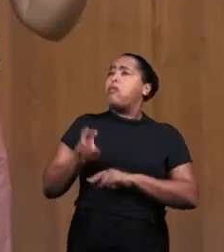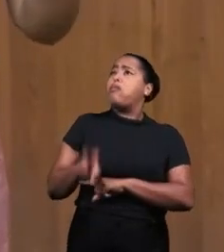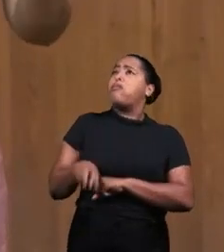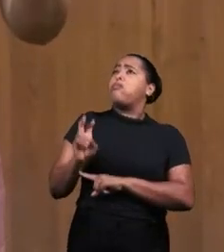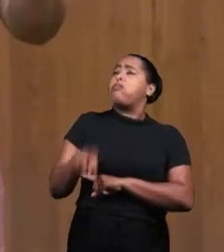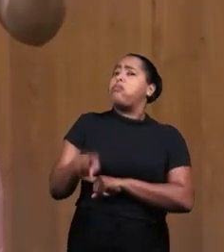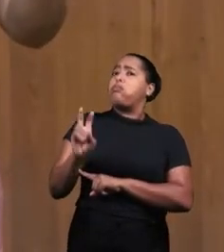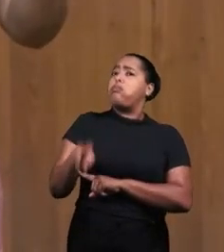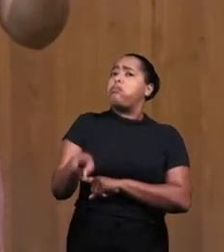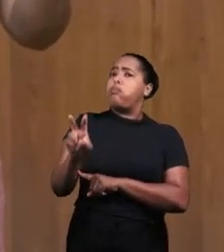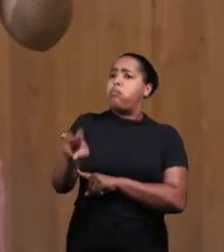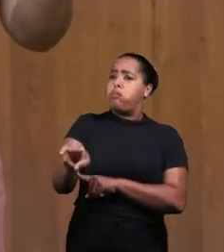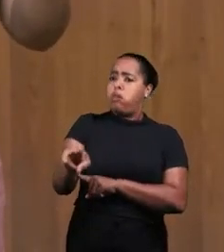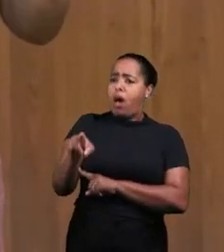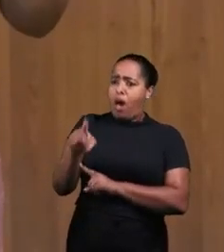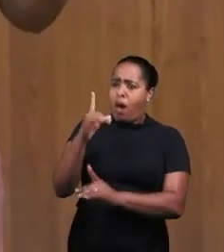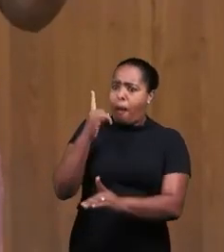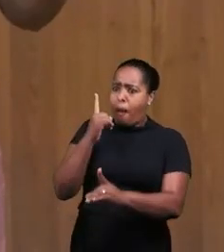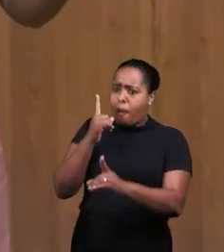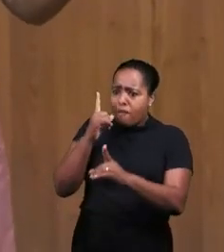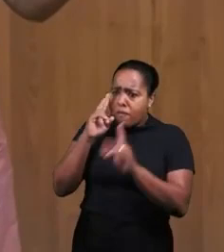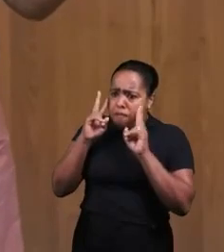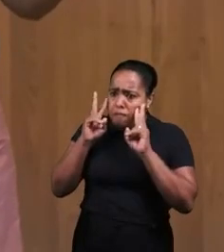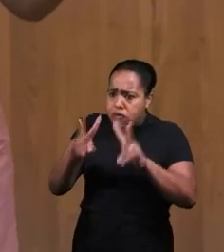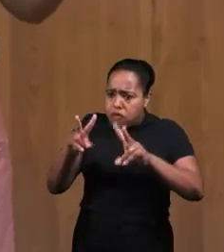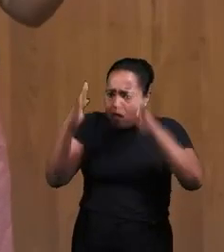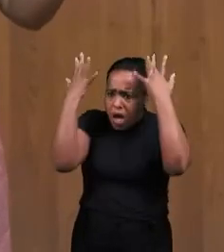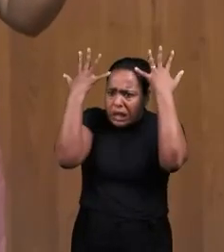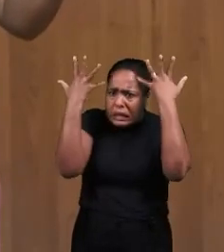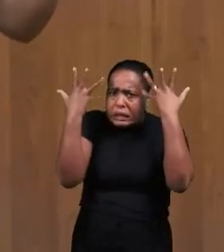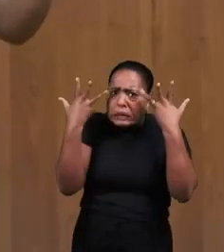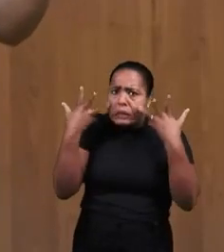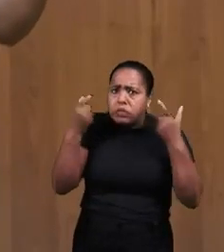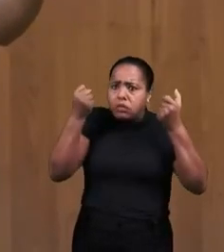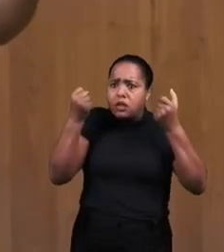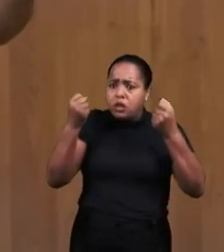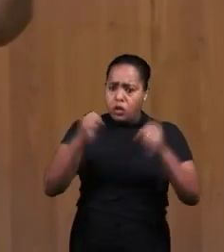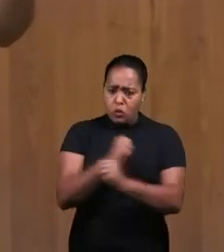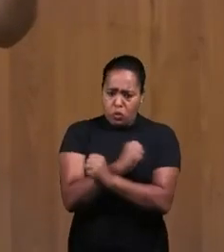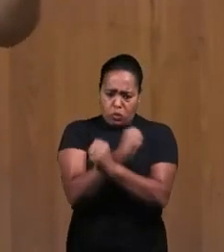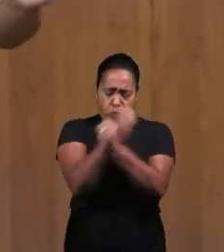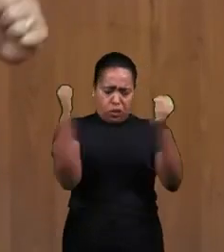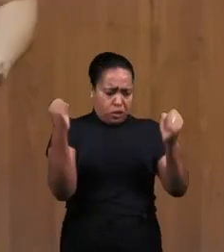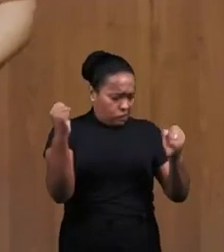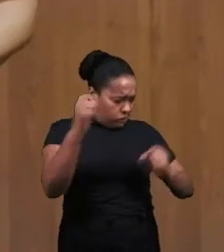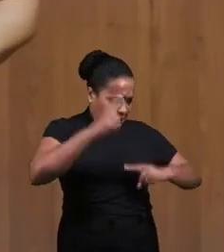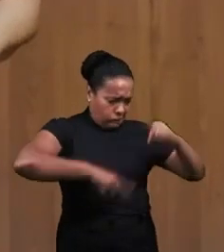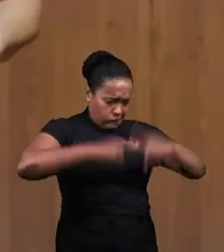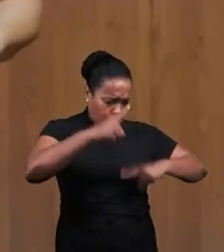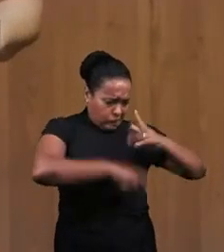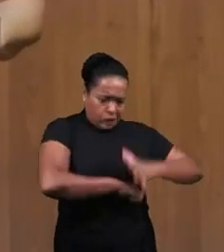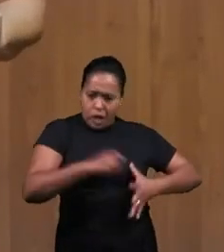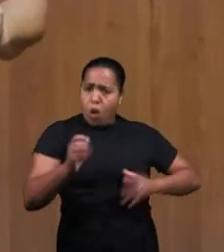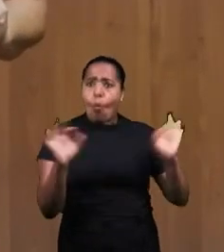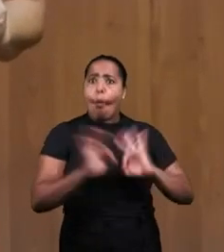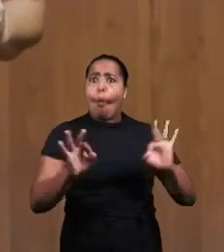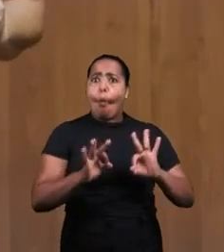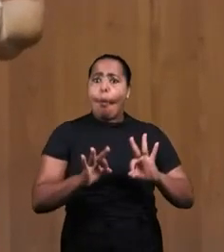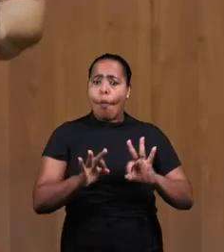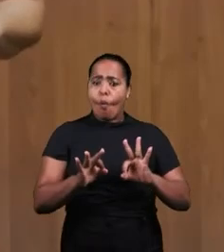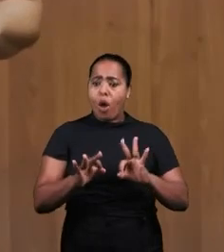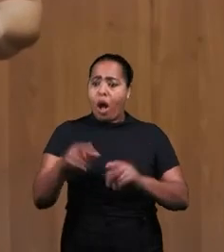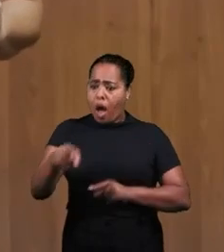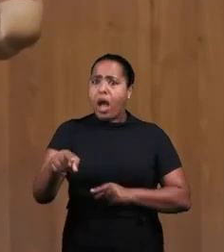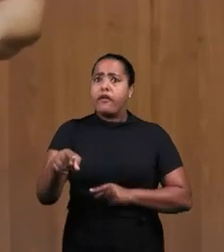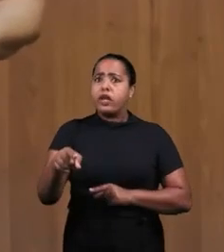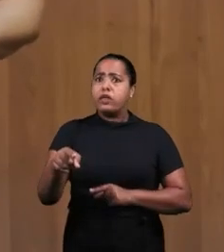a lion came to meet him, and in that moment, Samson, without any weapons in his hands, he faced the